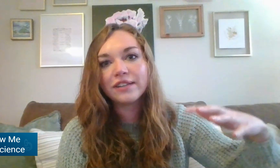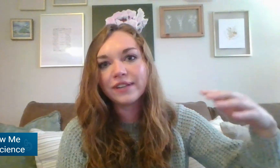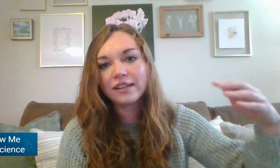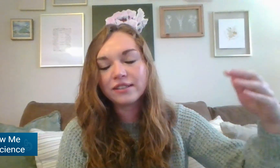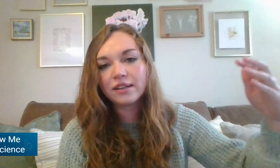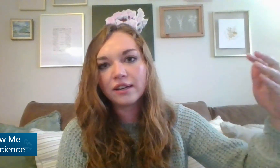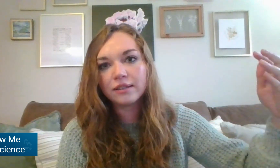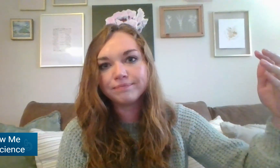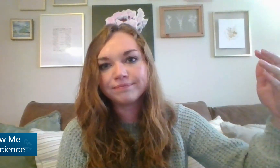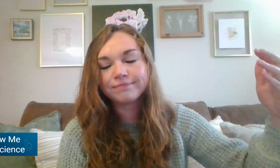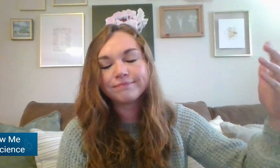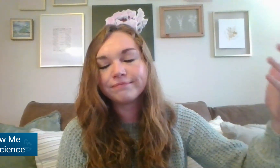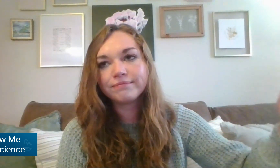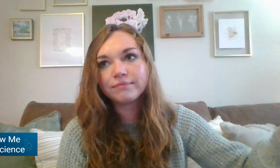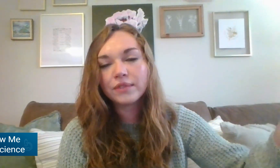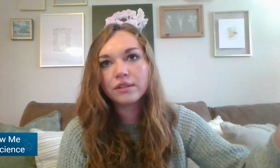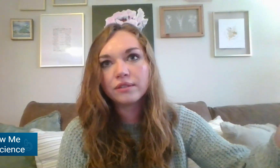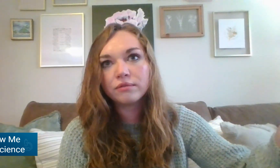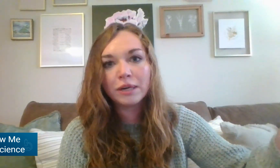through significant